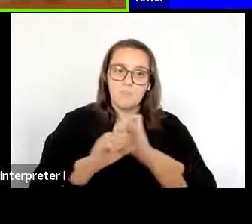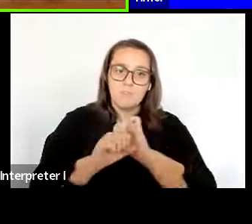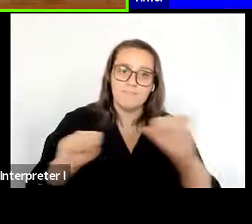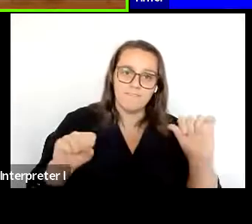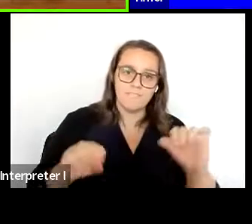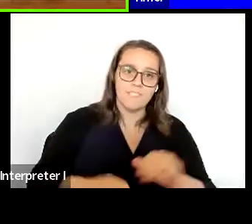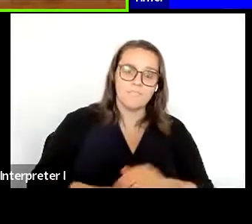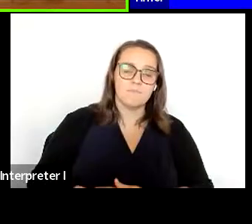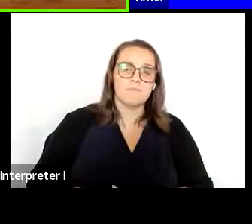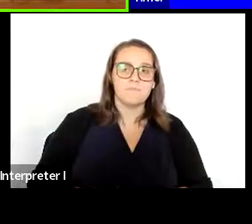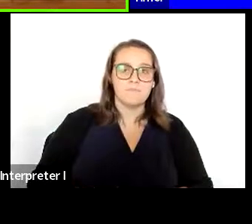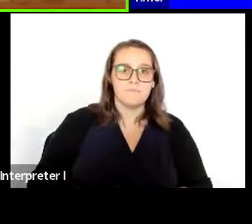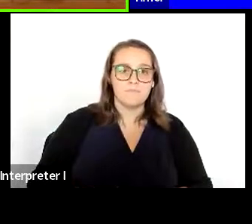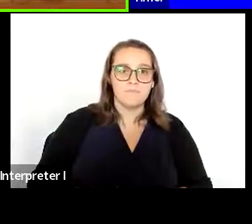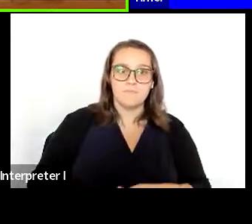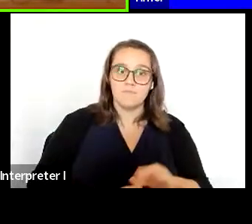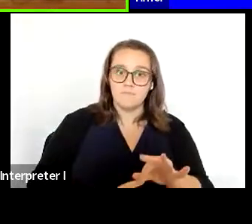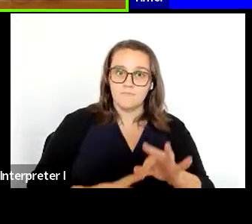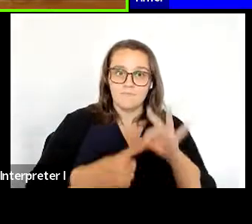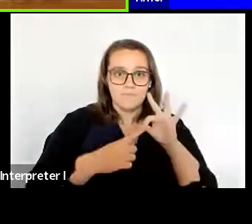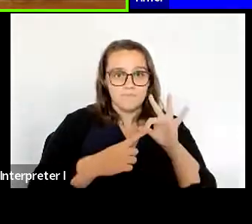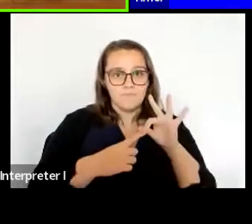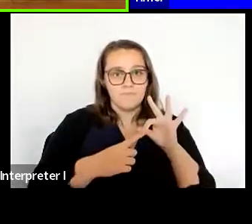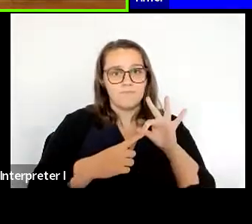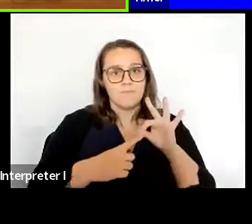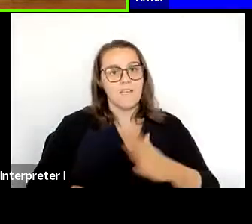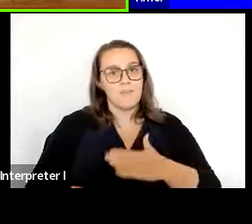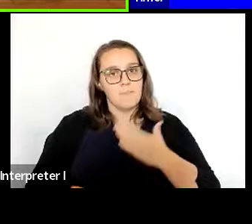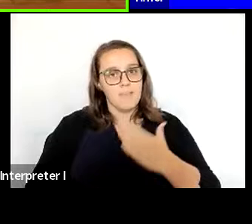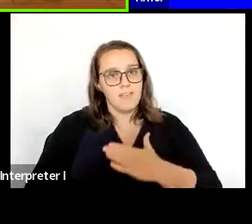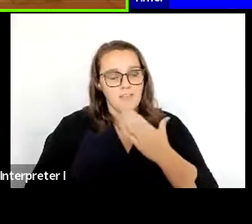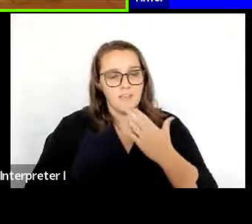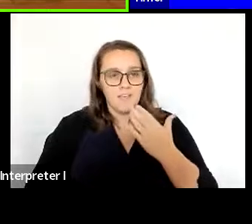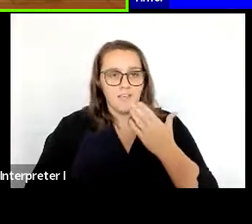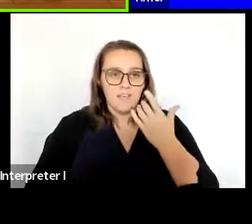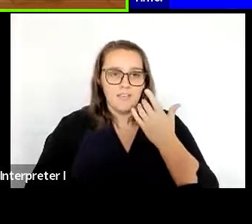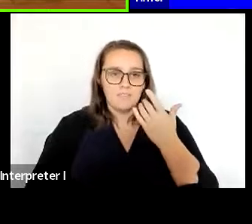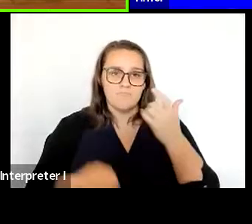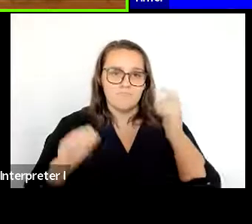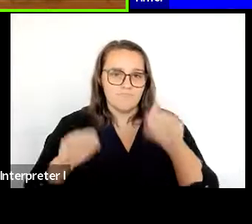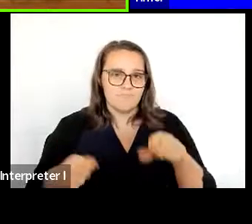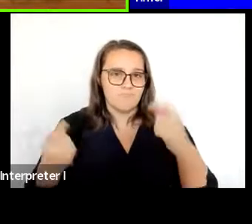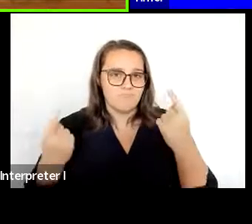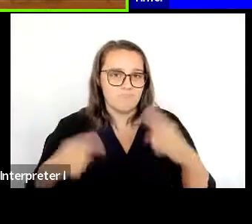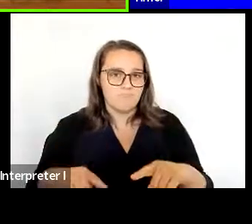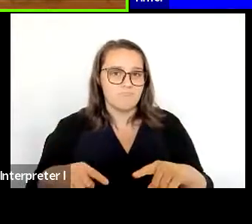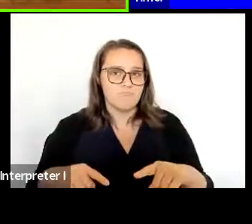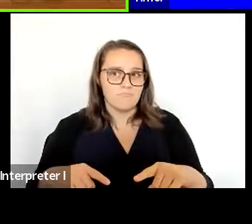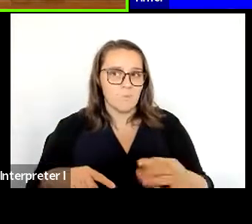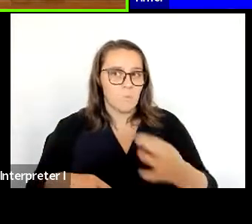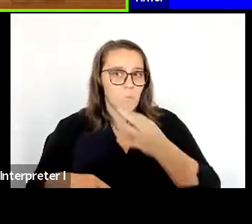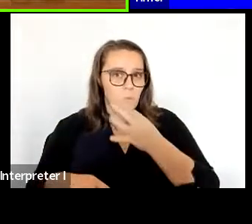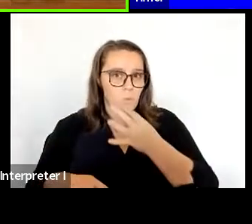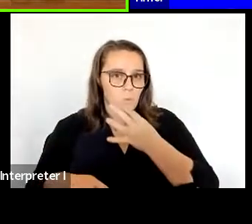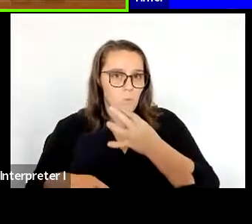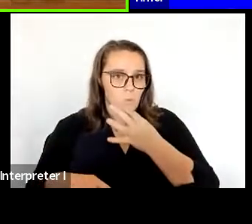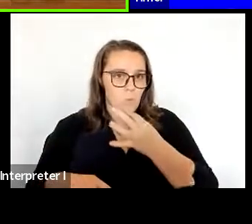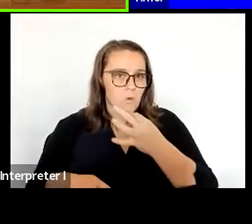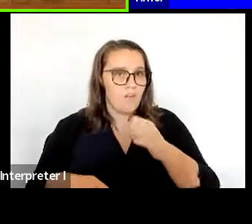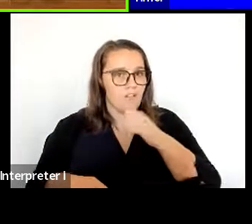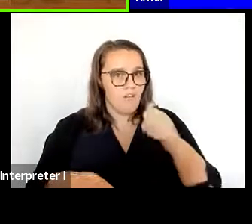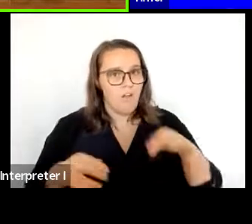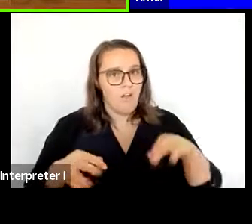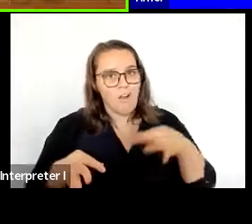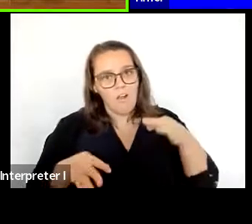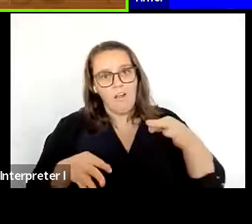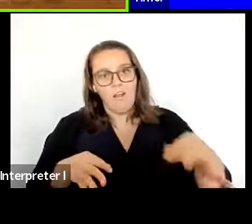And particularly, I'm happy that it can happen sooner as opposed to later, even if